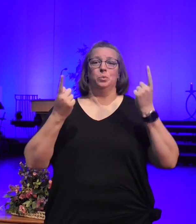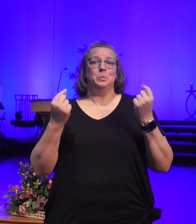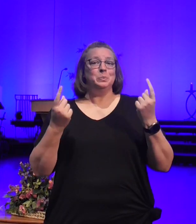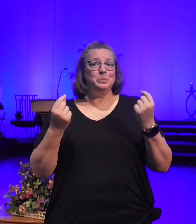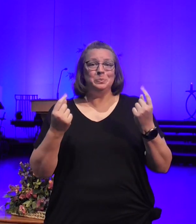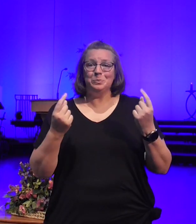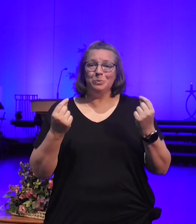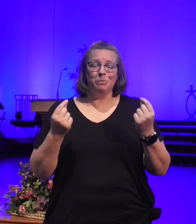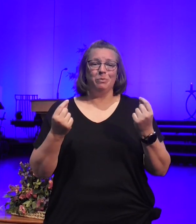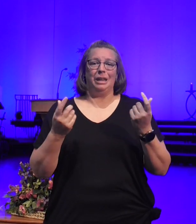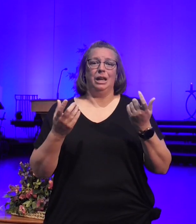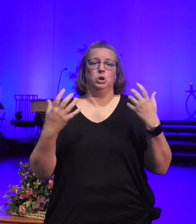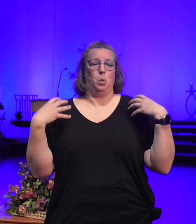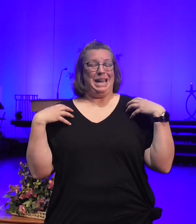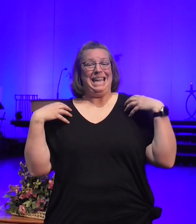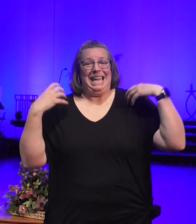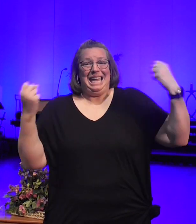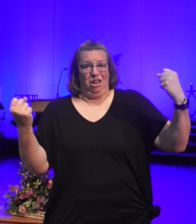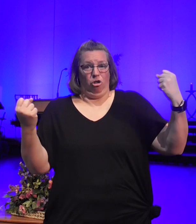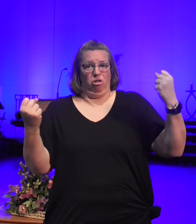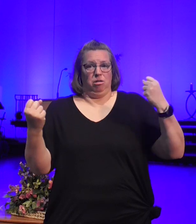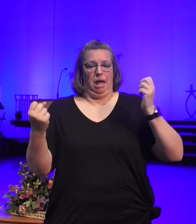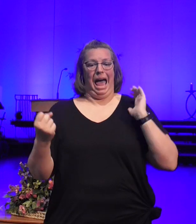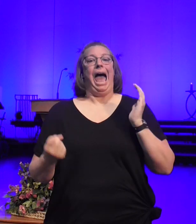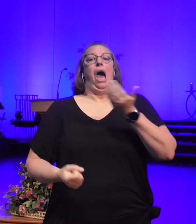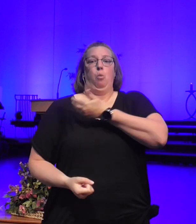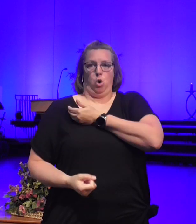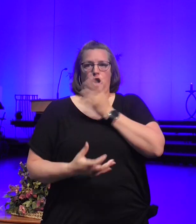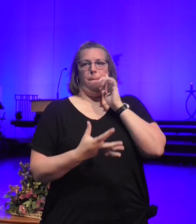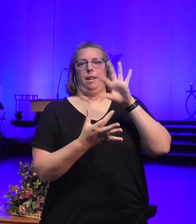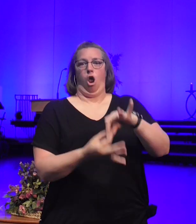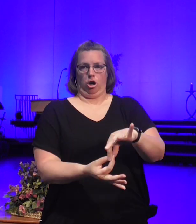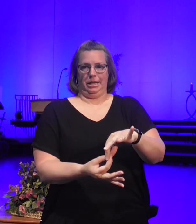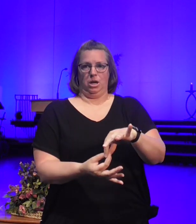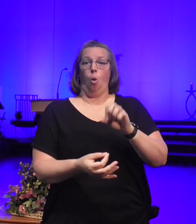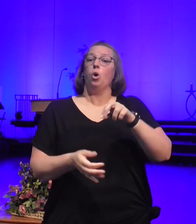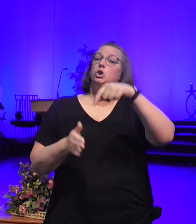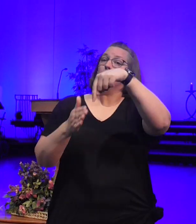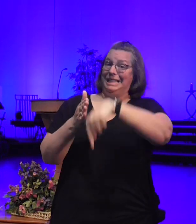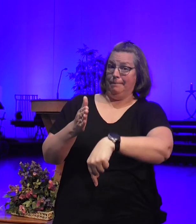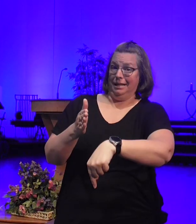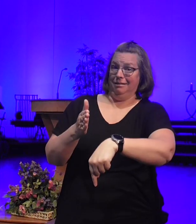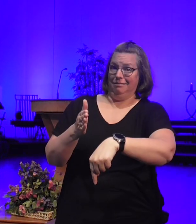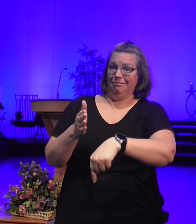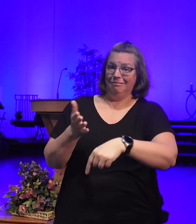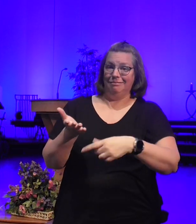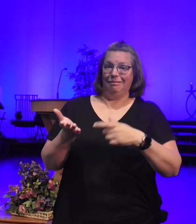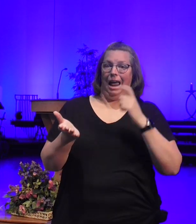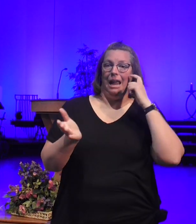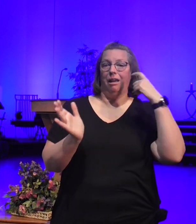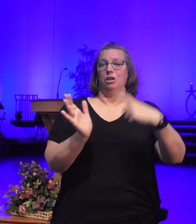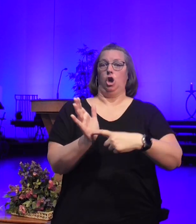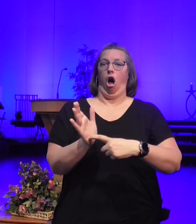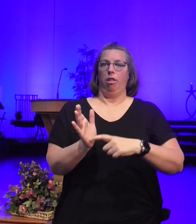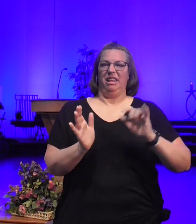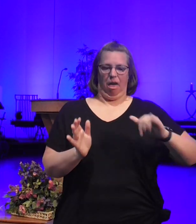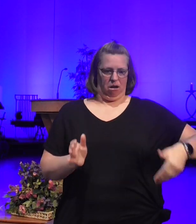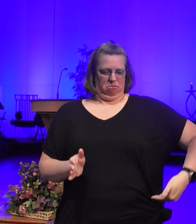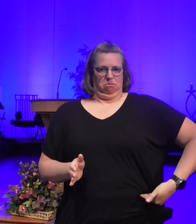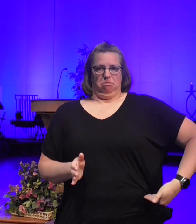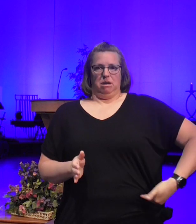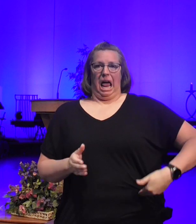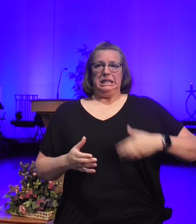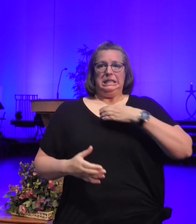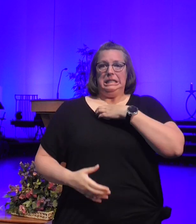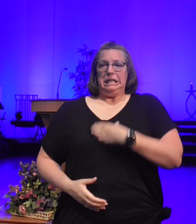to heal our sense of belonging and to deepen it and to acknowledge that core desire. Now, to do that, the